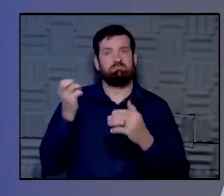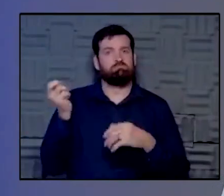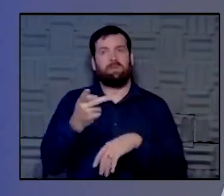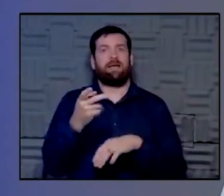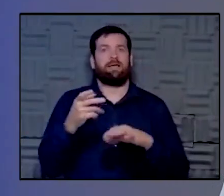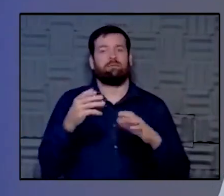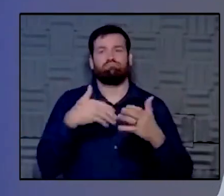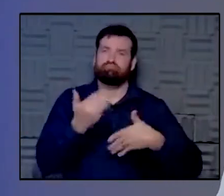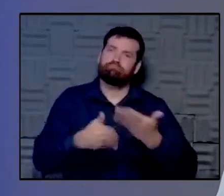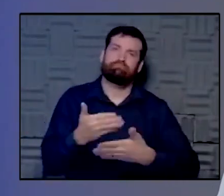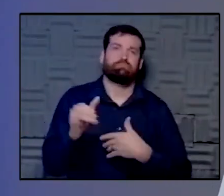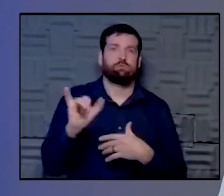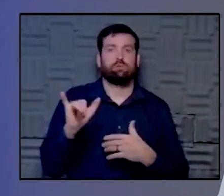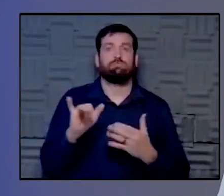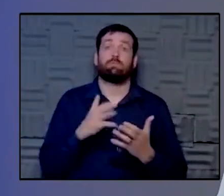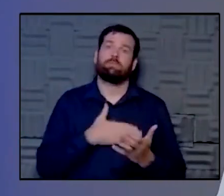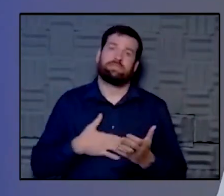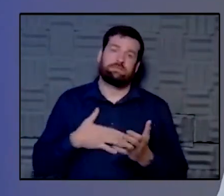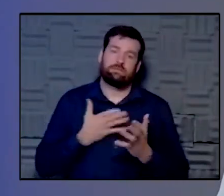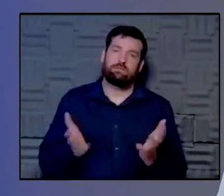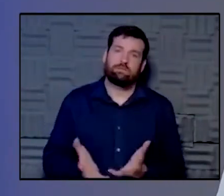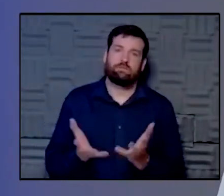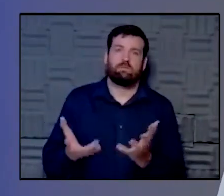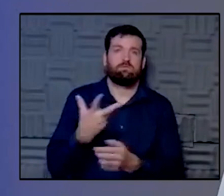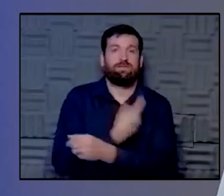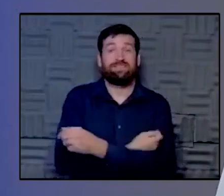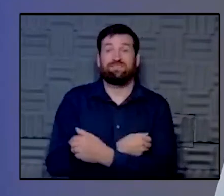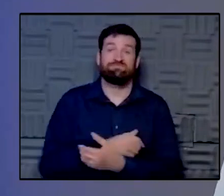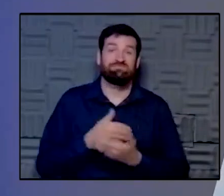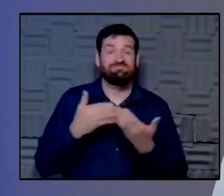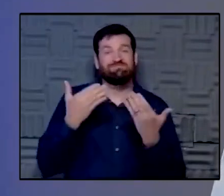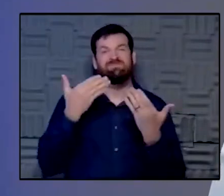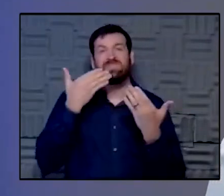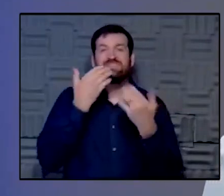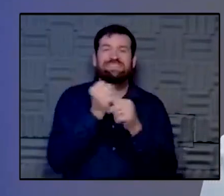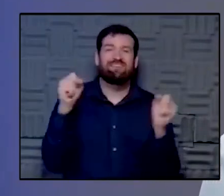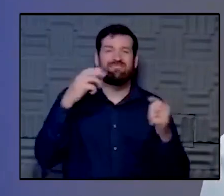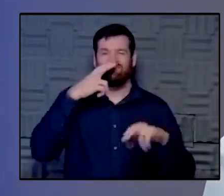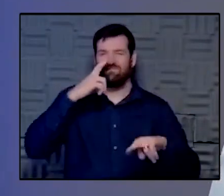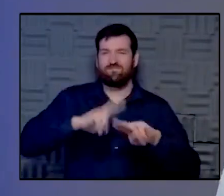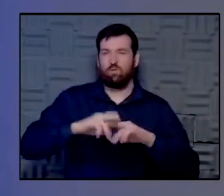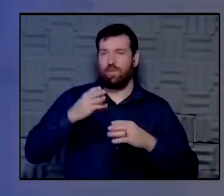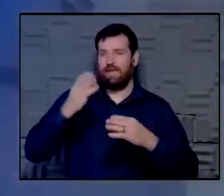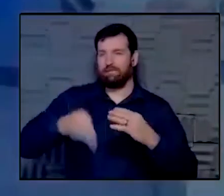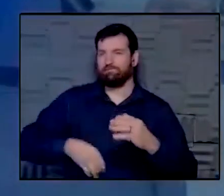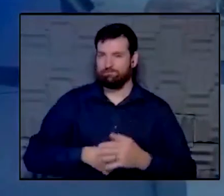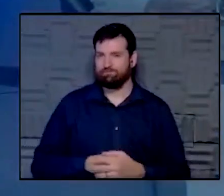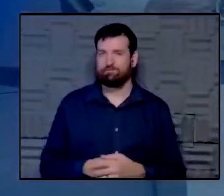online as well. So please encourage vaccination, and otherwise have a very safe and fun weekend.